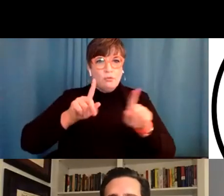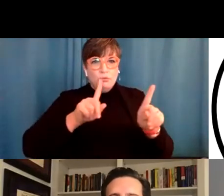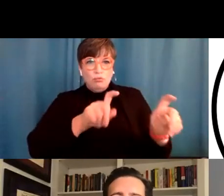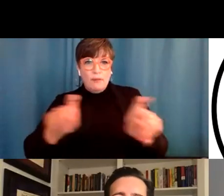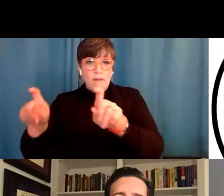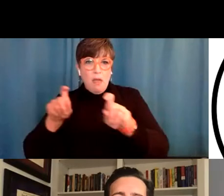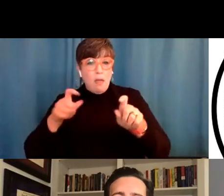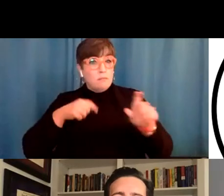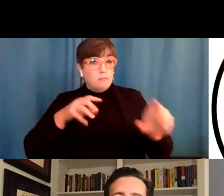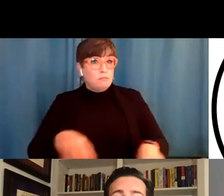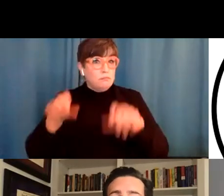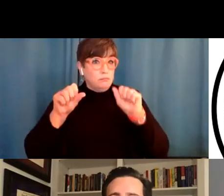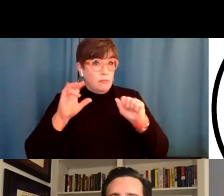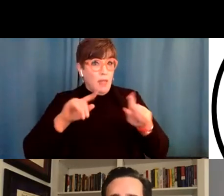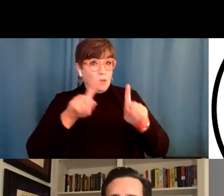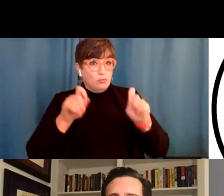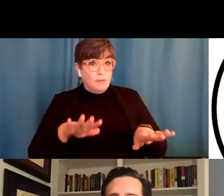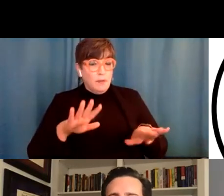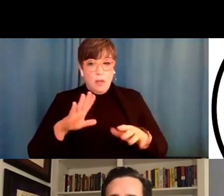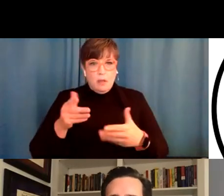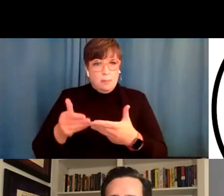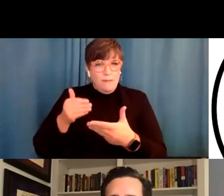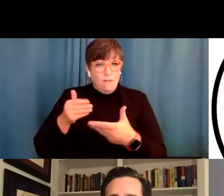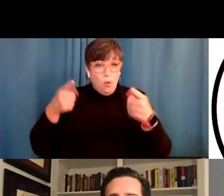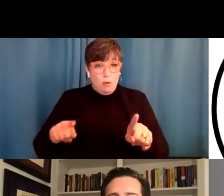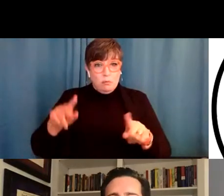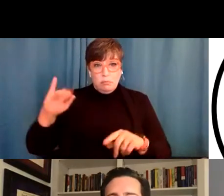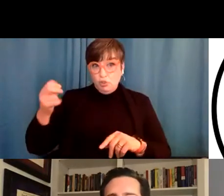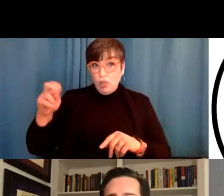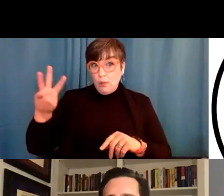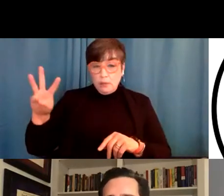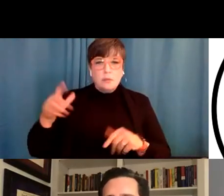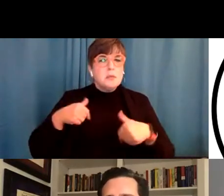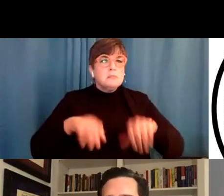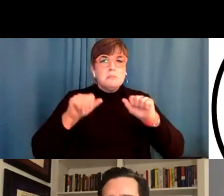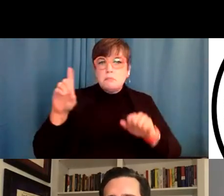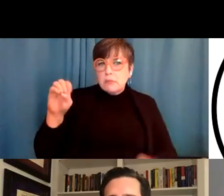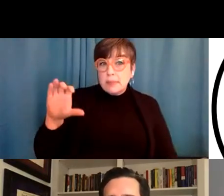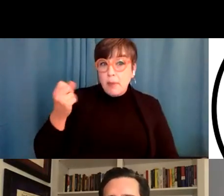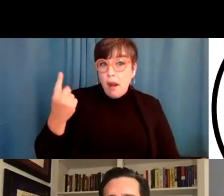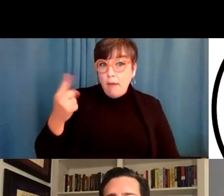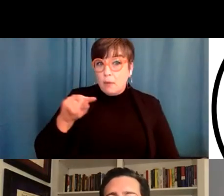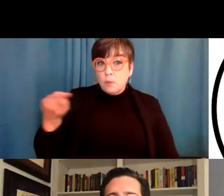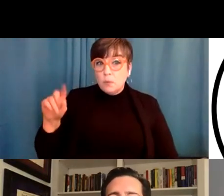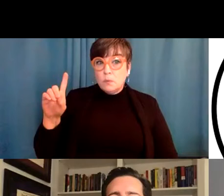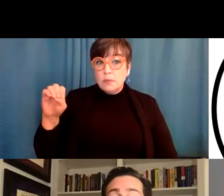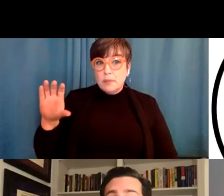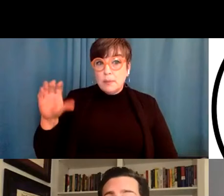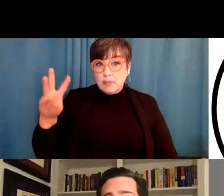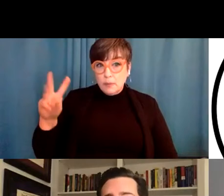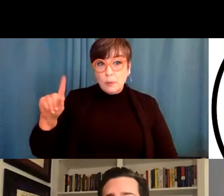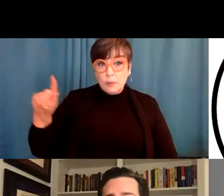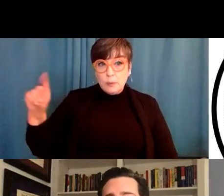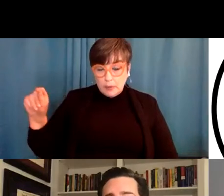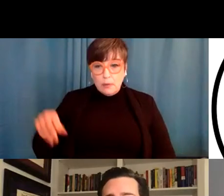conducted before these events in December, conducted December 11th through 16, 2020, before